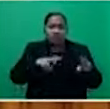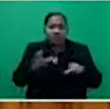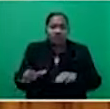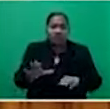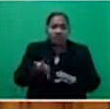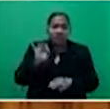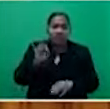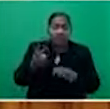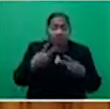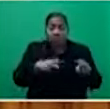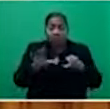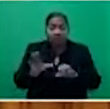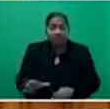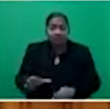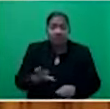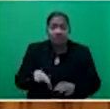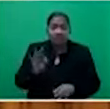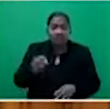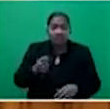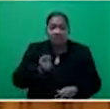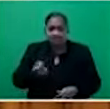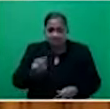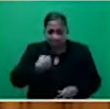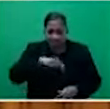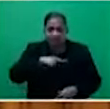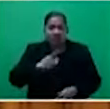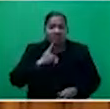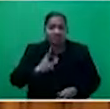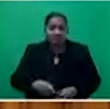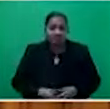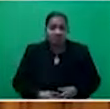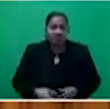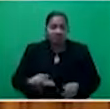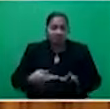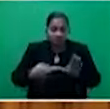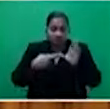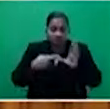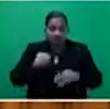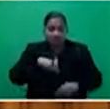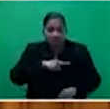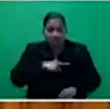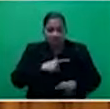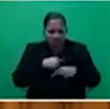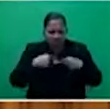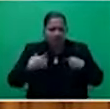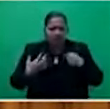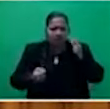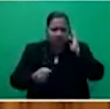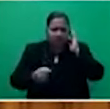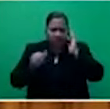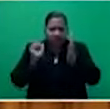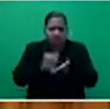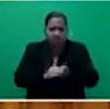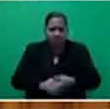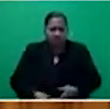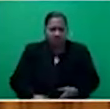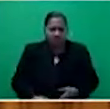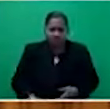Supervisor of Election sends a notice to us, sends a response to us, we have the right. He is